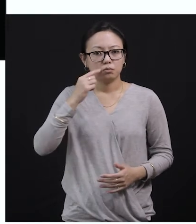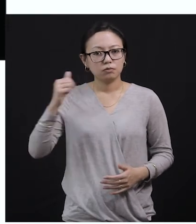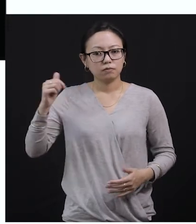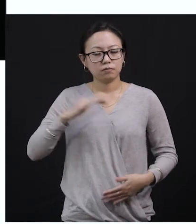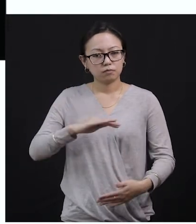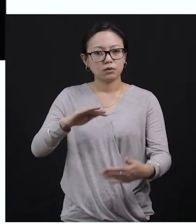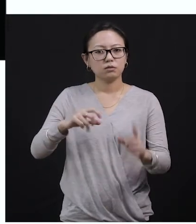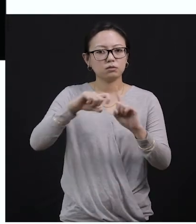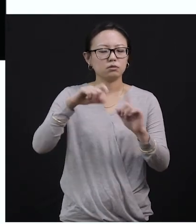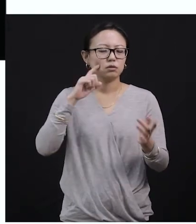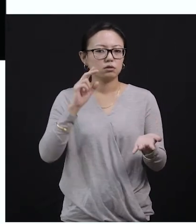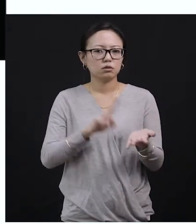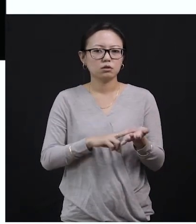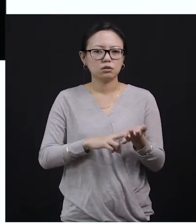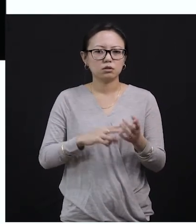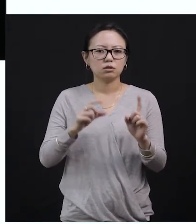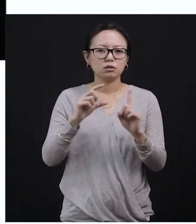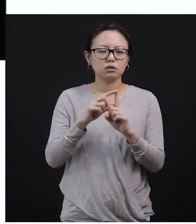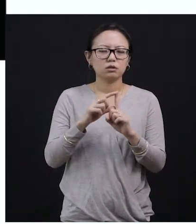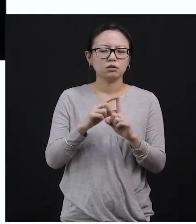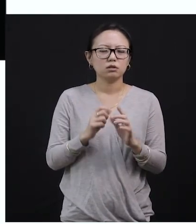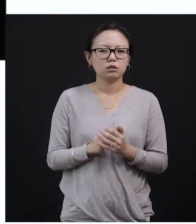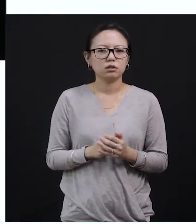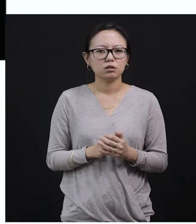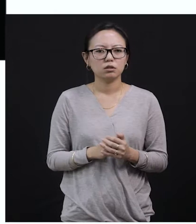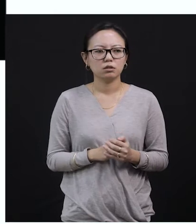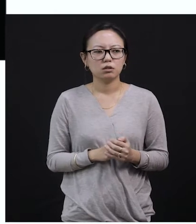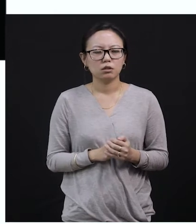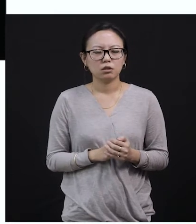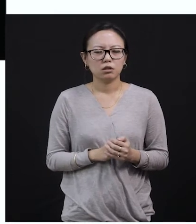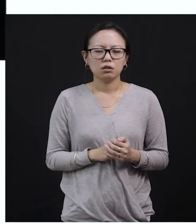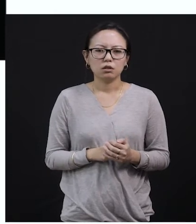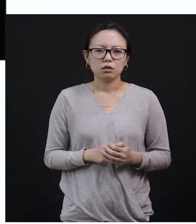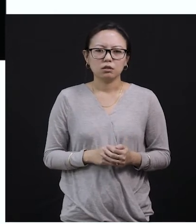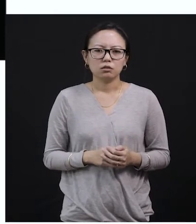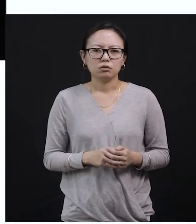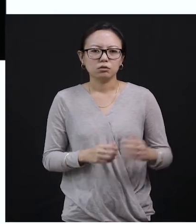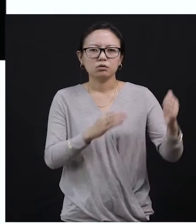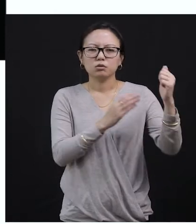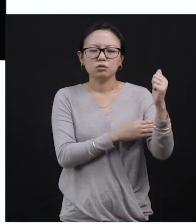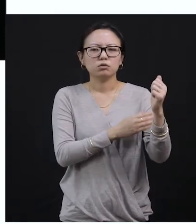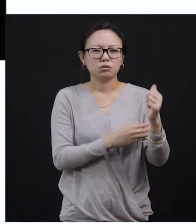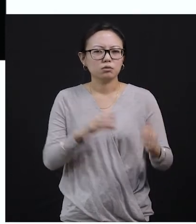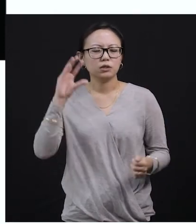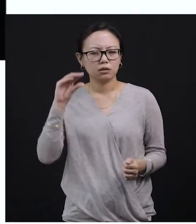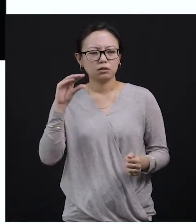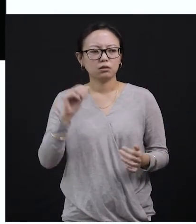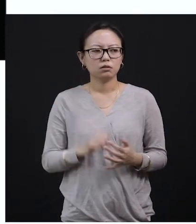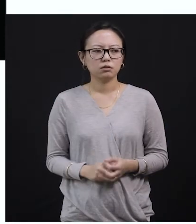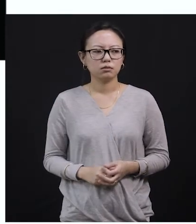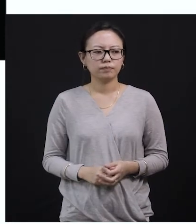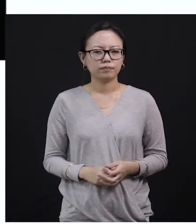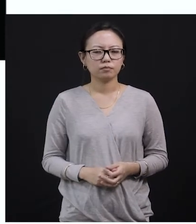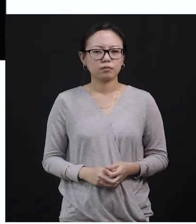as a strong king like their grandfather Bimbisara and their father Ajatashatru. Now, when you